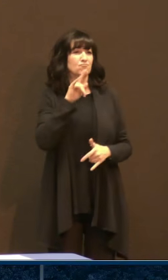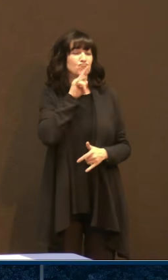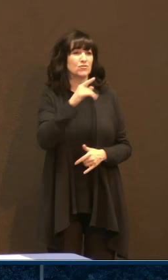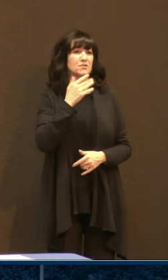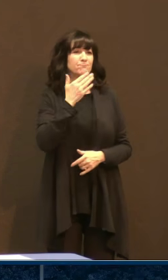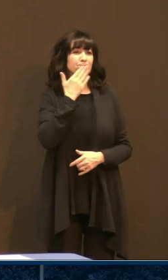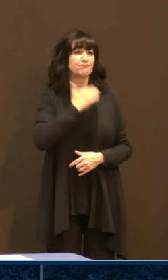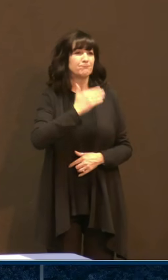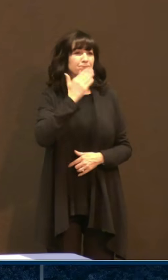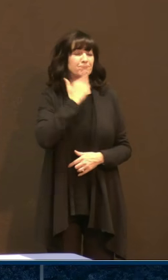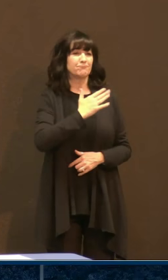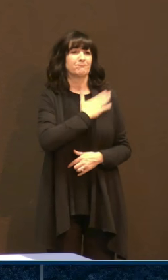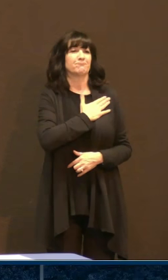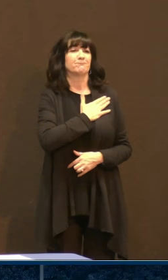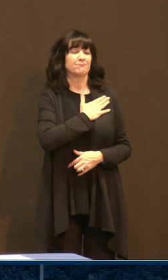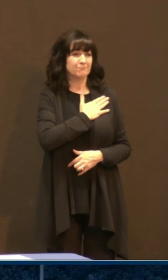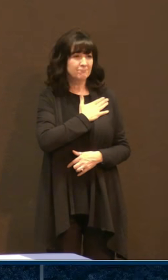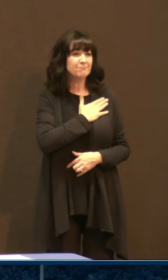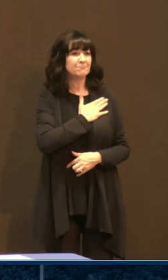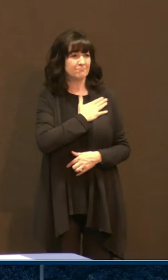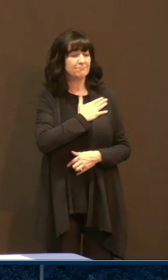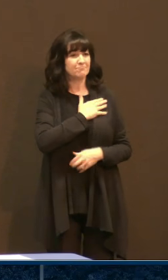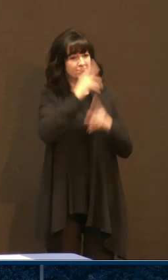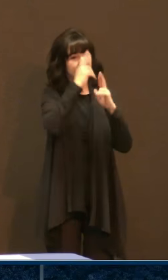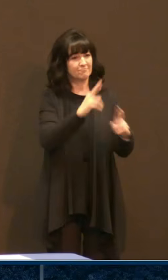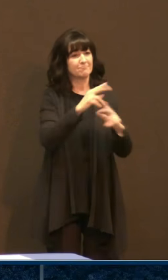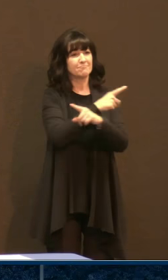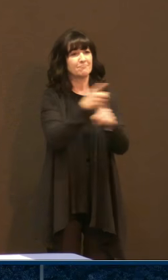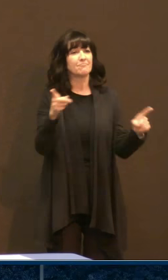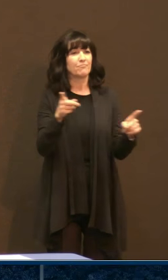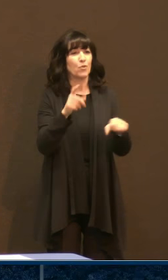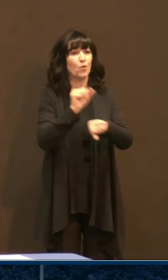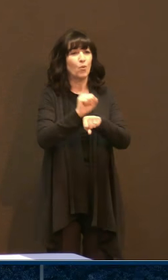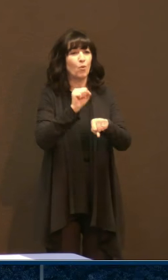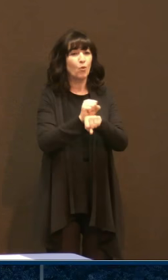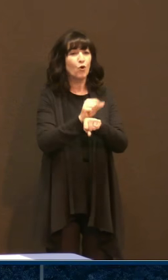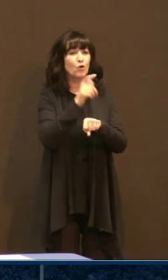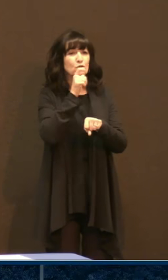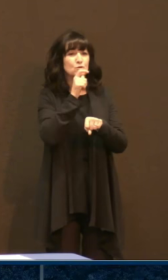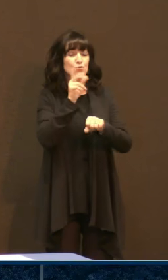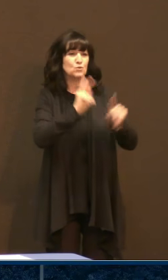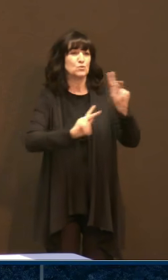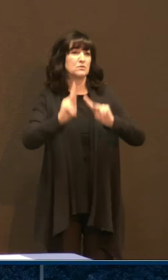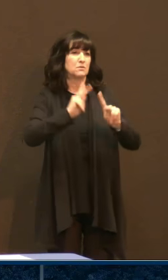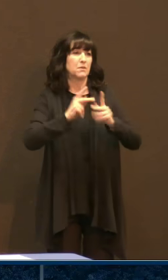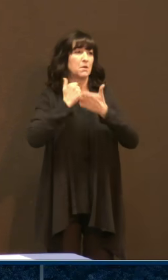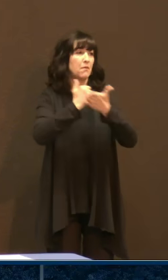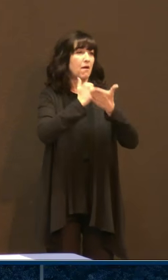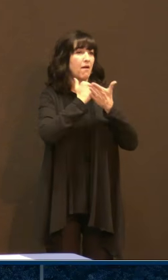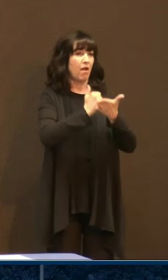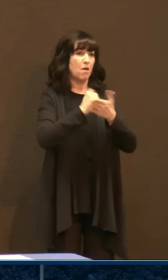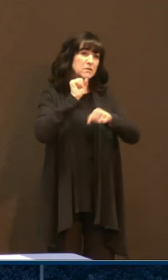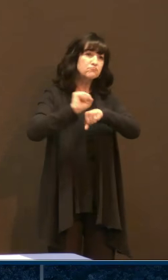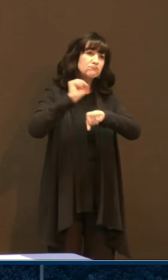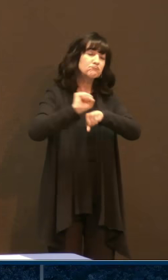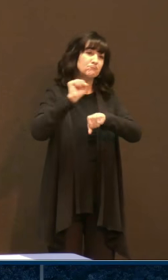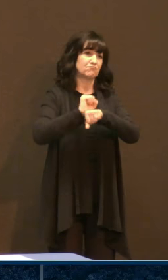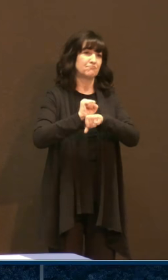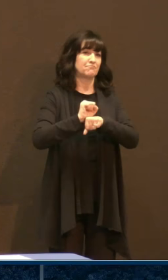those workers on the front line. And want to again emphasize for all of us that we